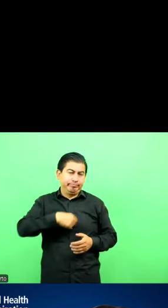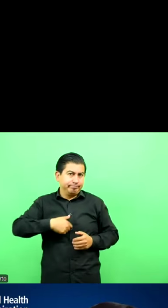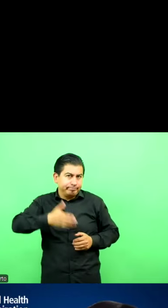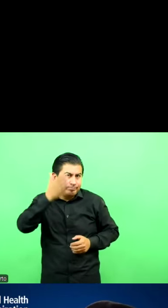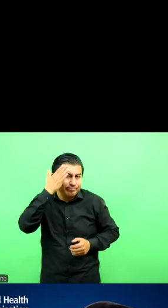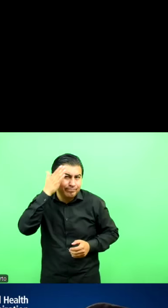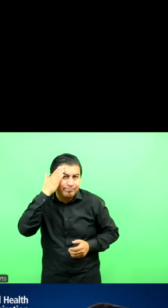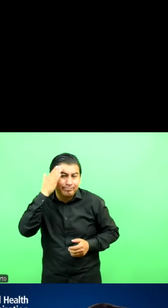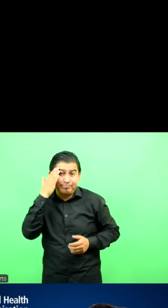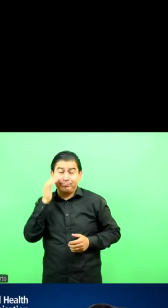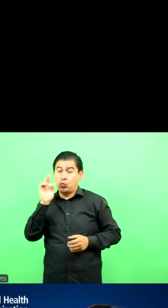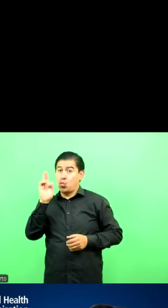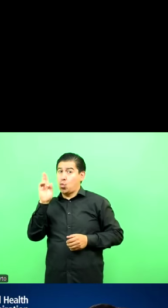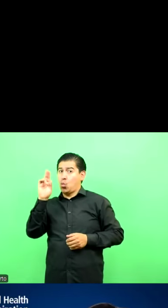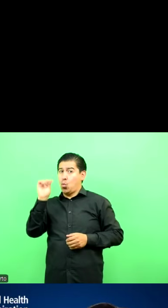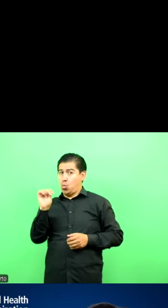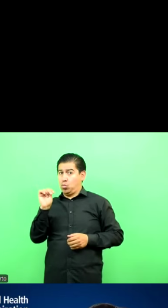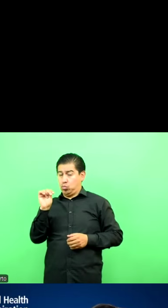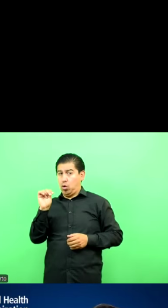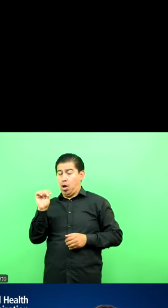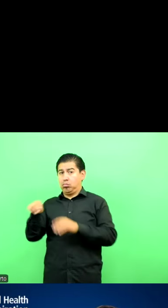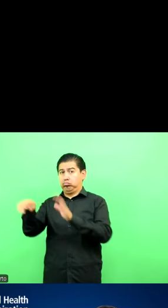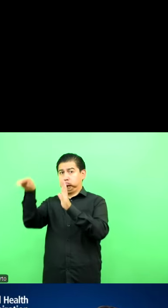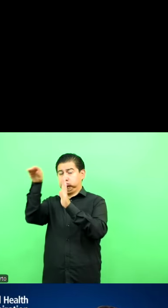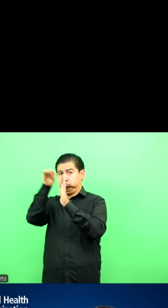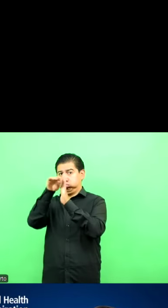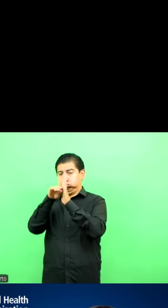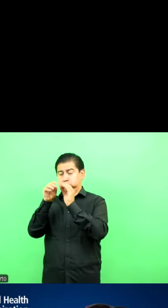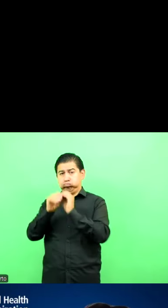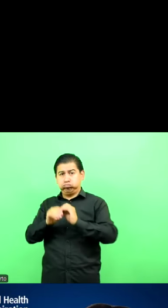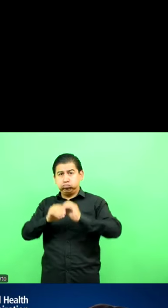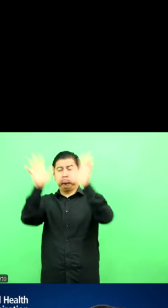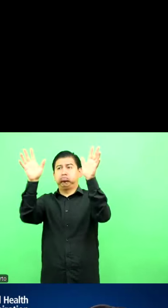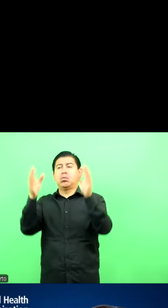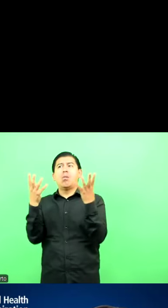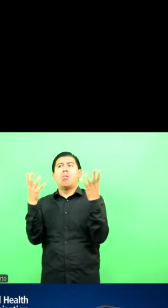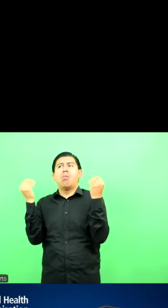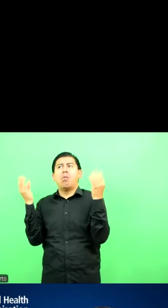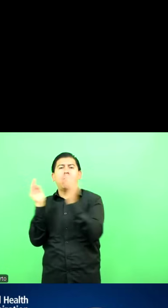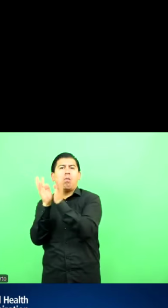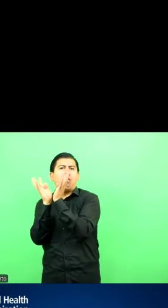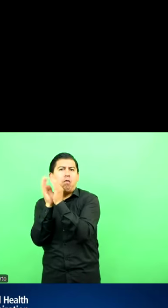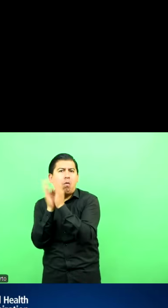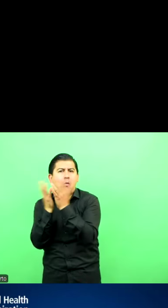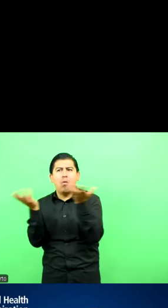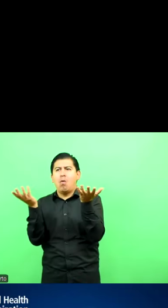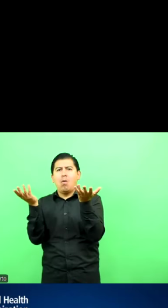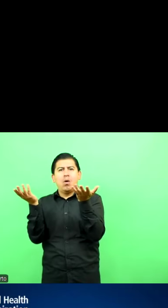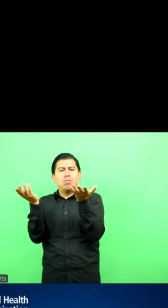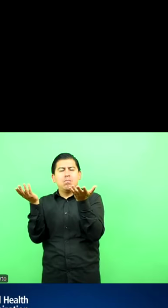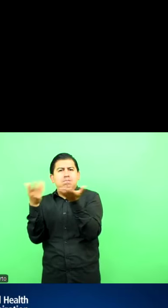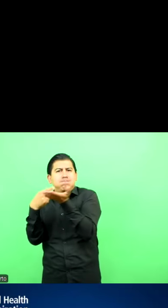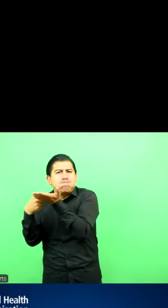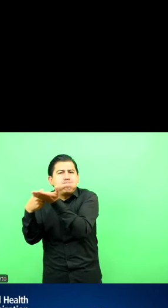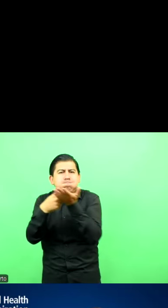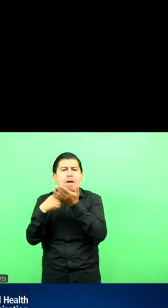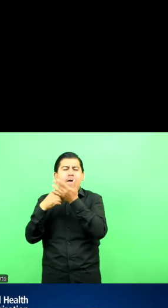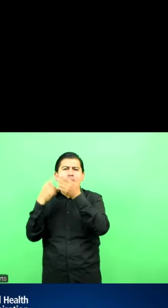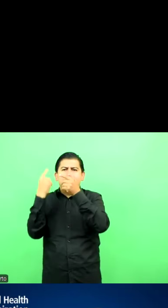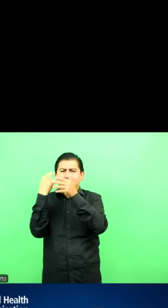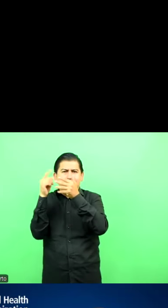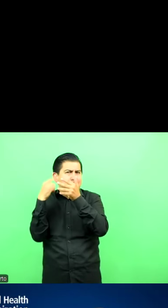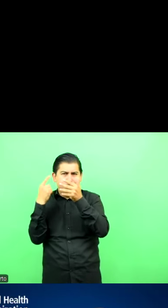other forums, it is highlighted that right-based approach is key. And when we say right-based approach, it means leaving